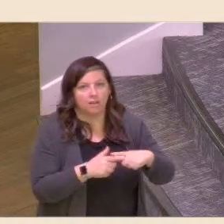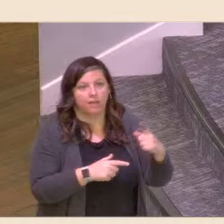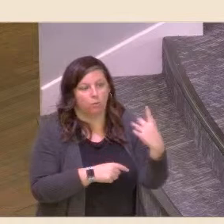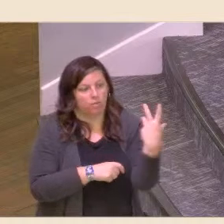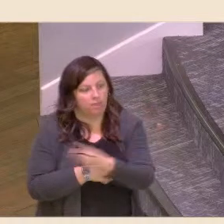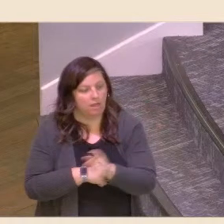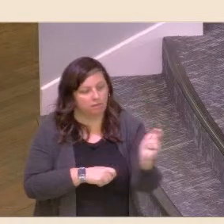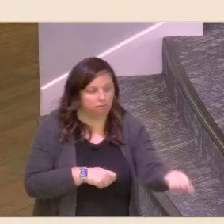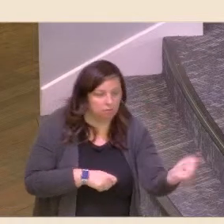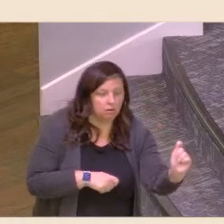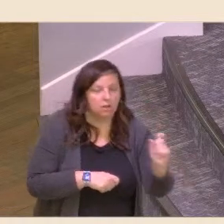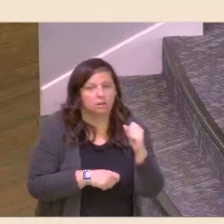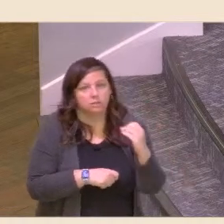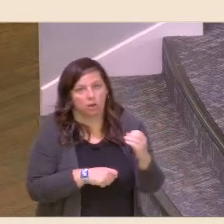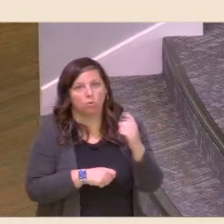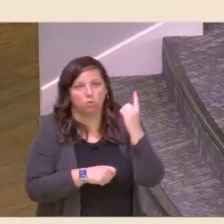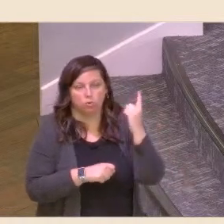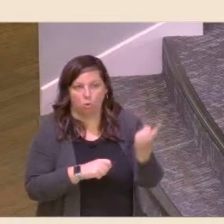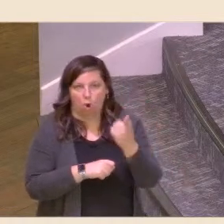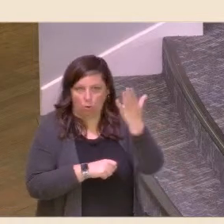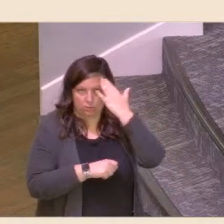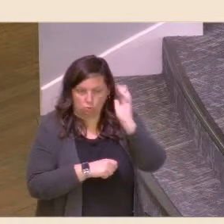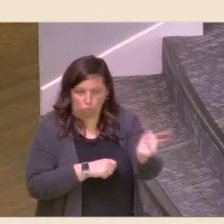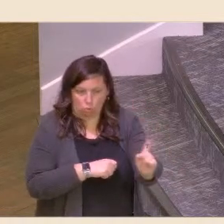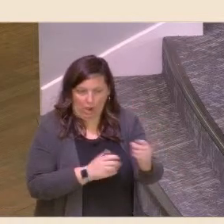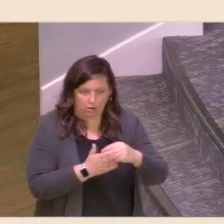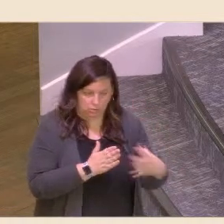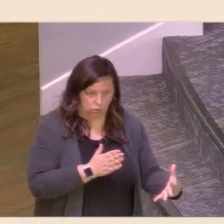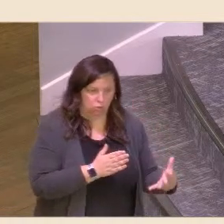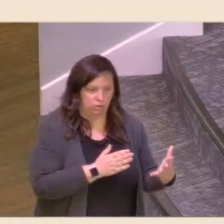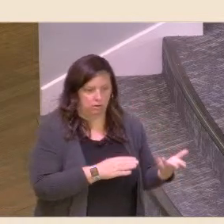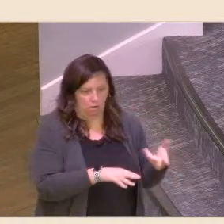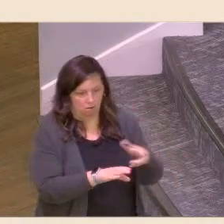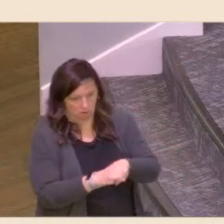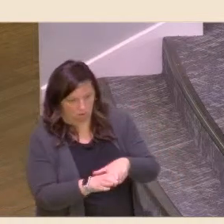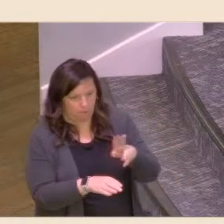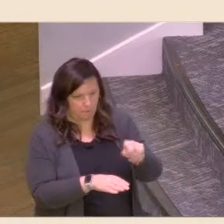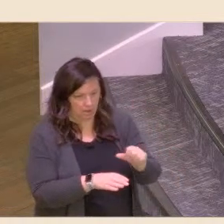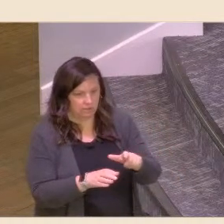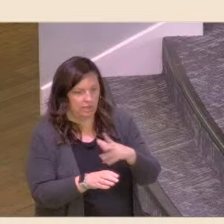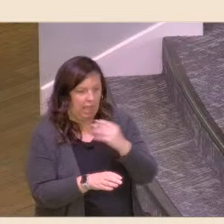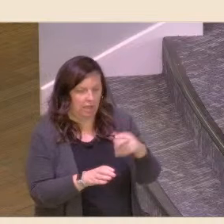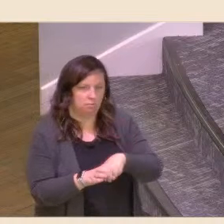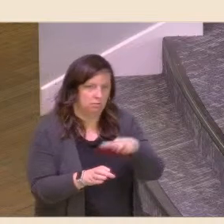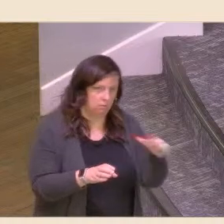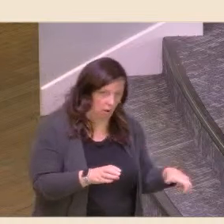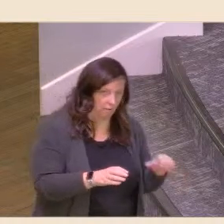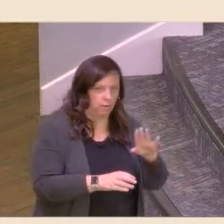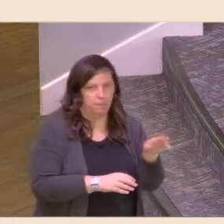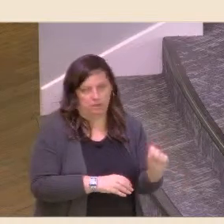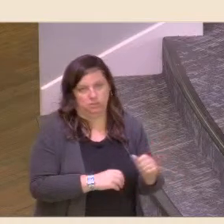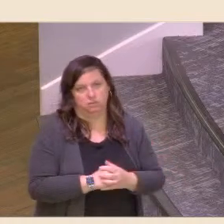constant contact of knowing where a student got on, where a student got off.